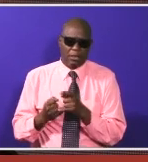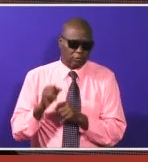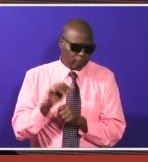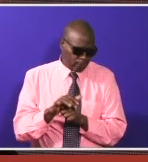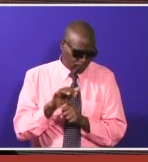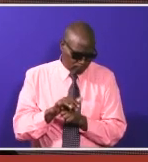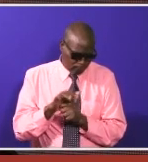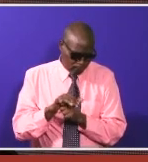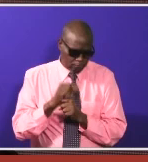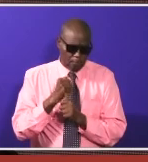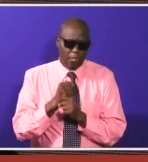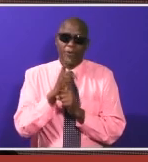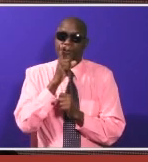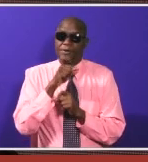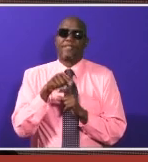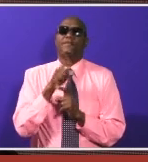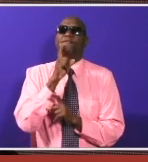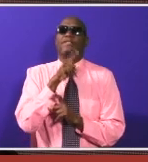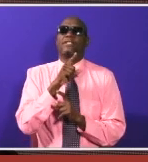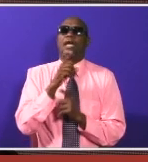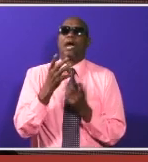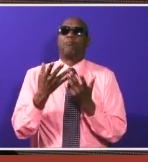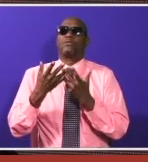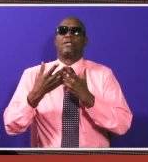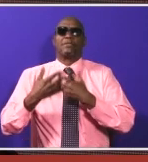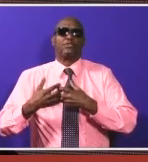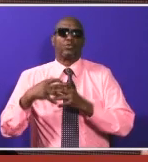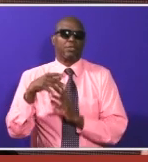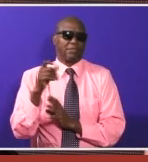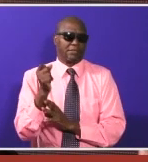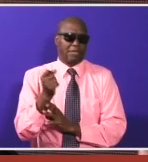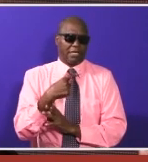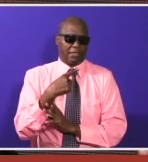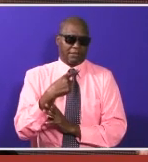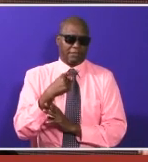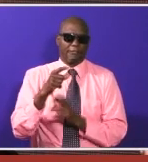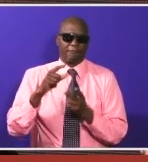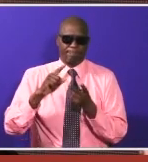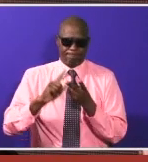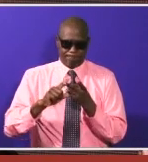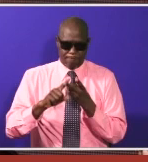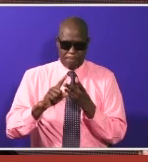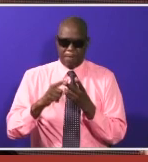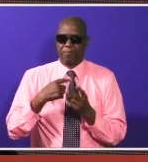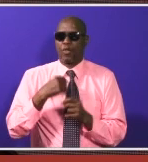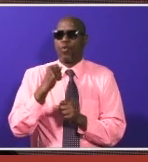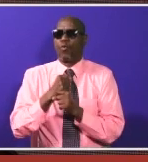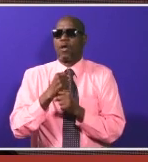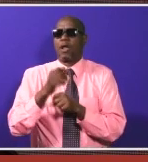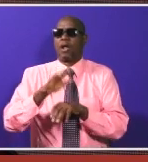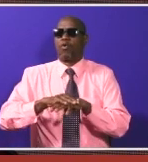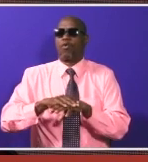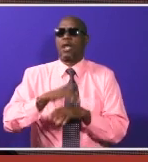able to complete that in terms of harmonization of the salaries. We've been able to work on the